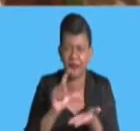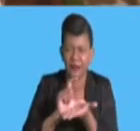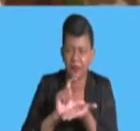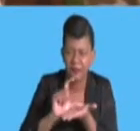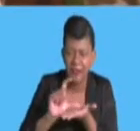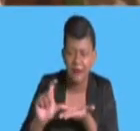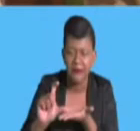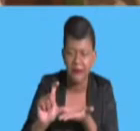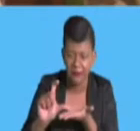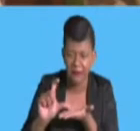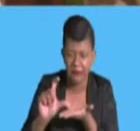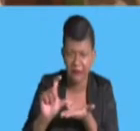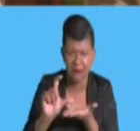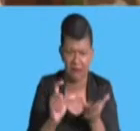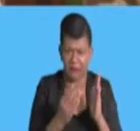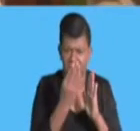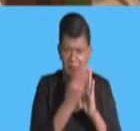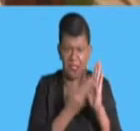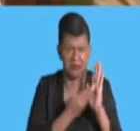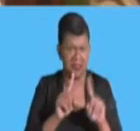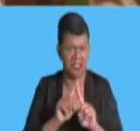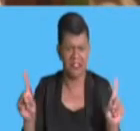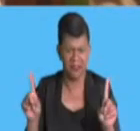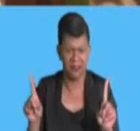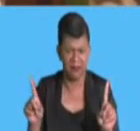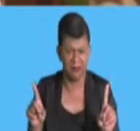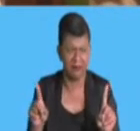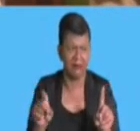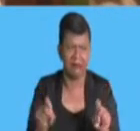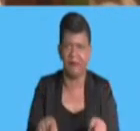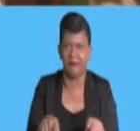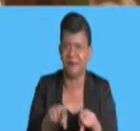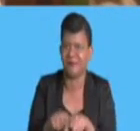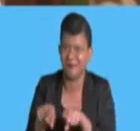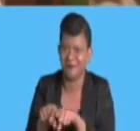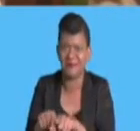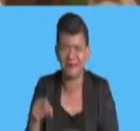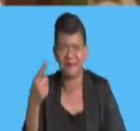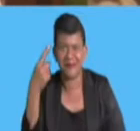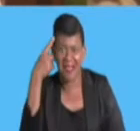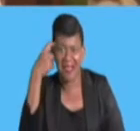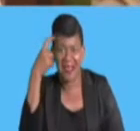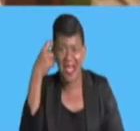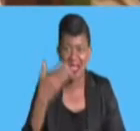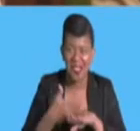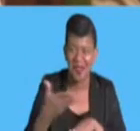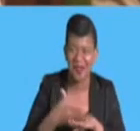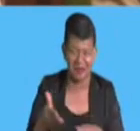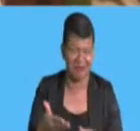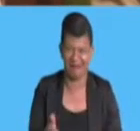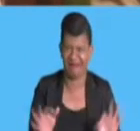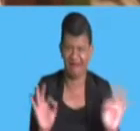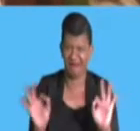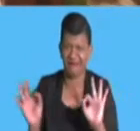time around, there is no difference. The Fiji First government is fresh out of ideas and has senga, nahi, sound